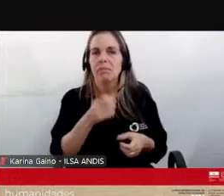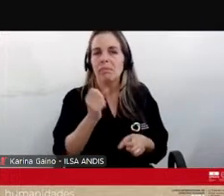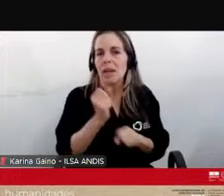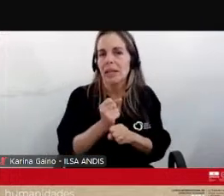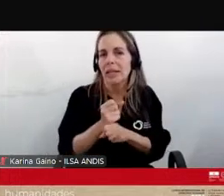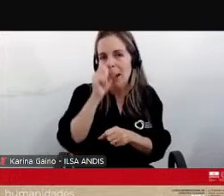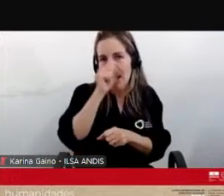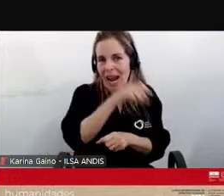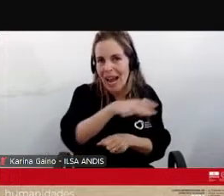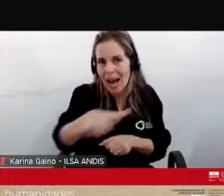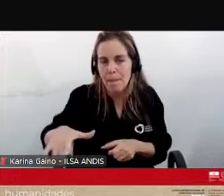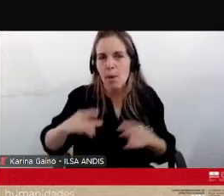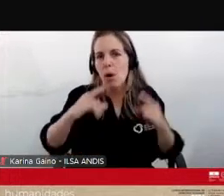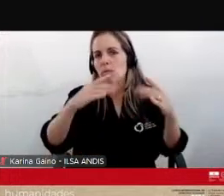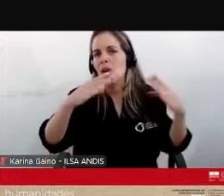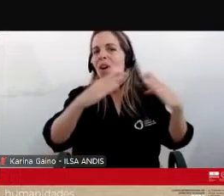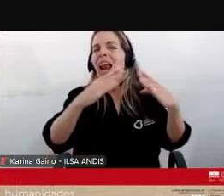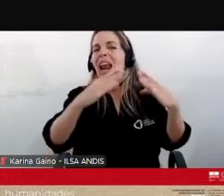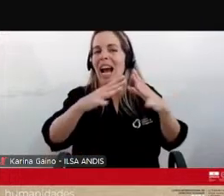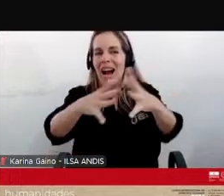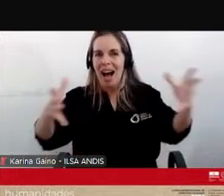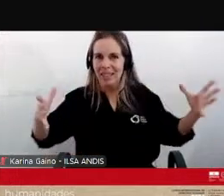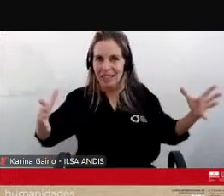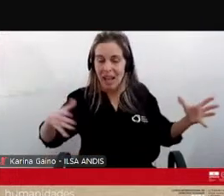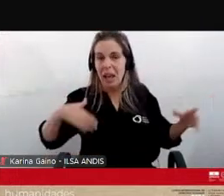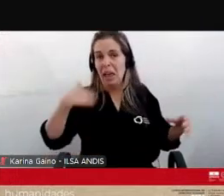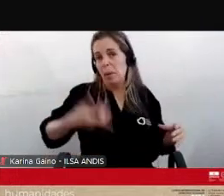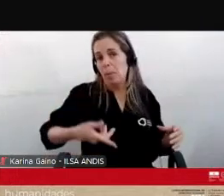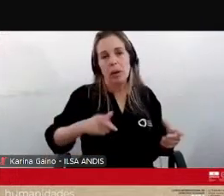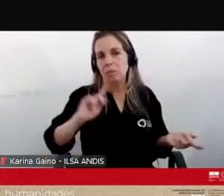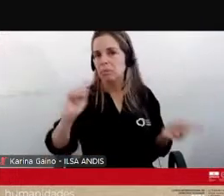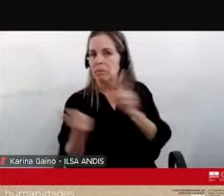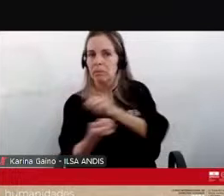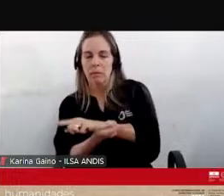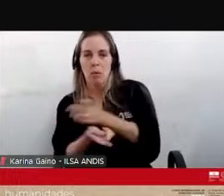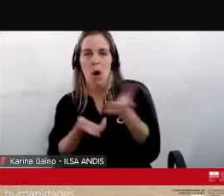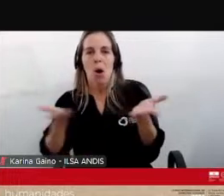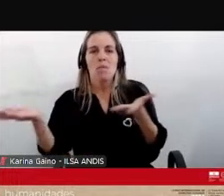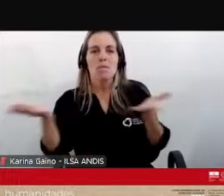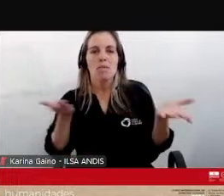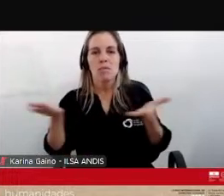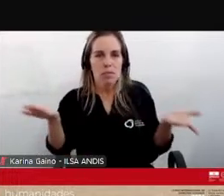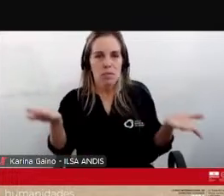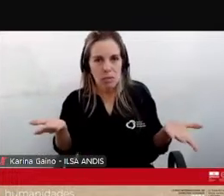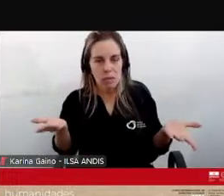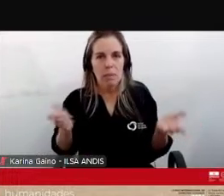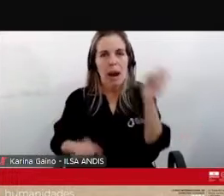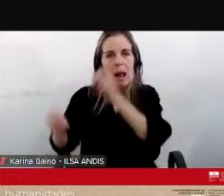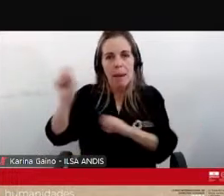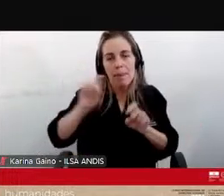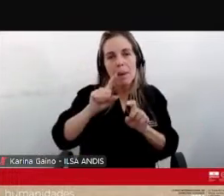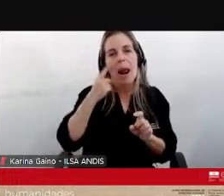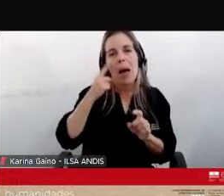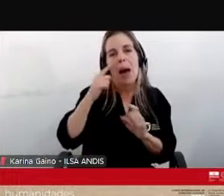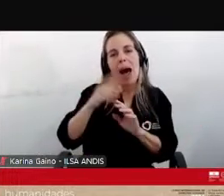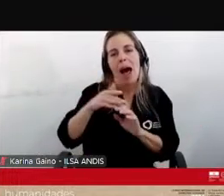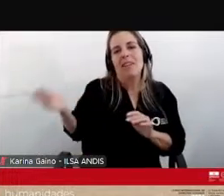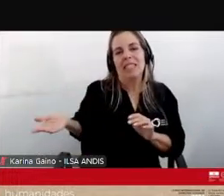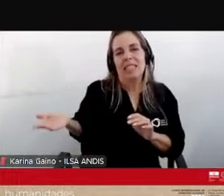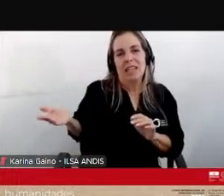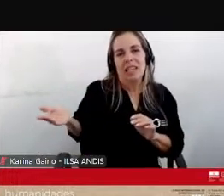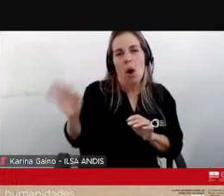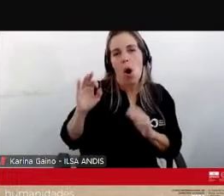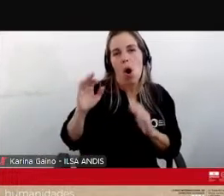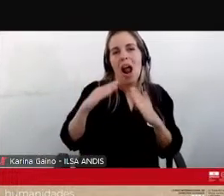for a neighbor, for example, during that time, or in the farm owner's house, especially for women and